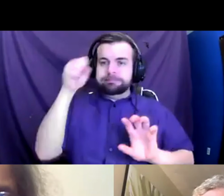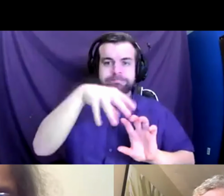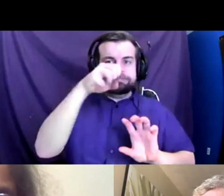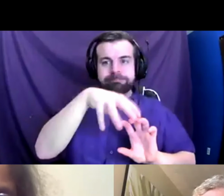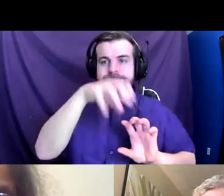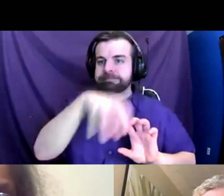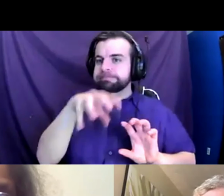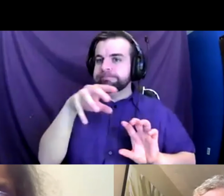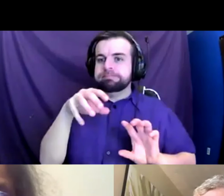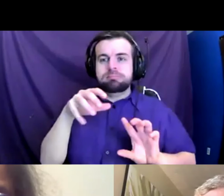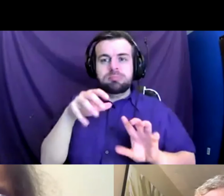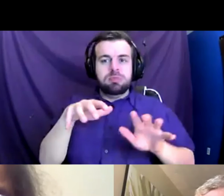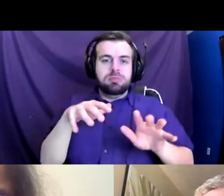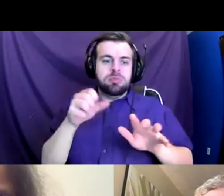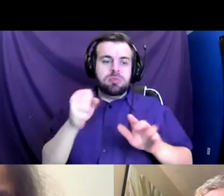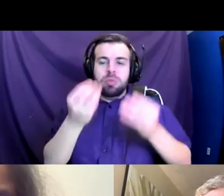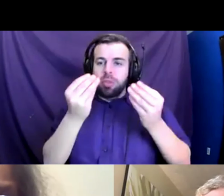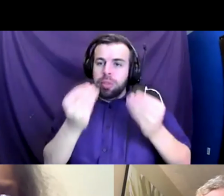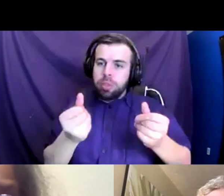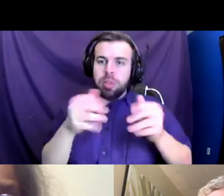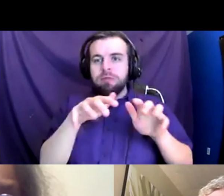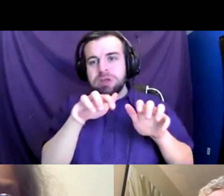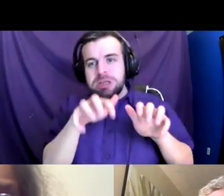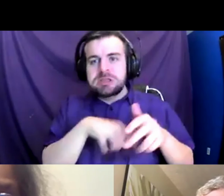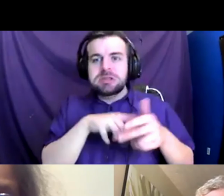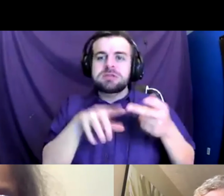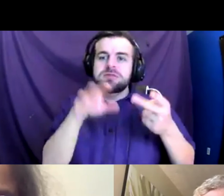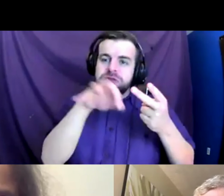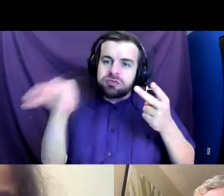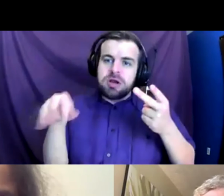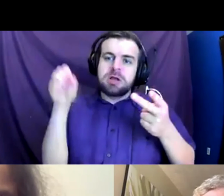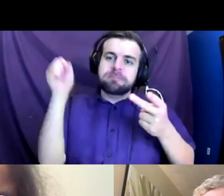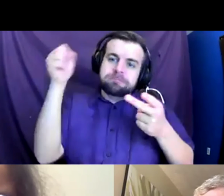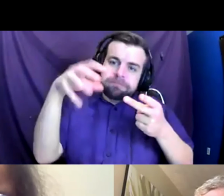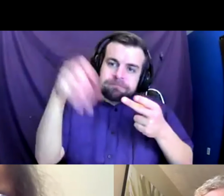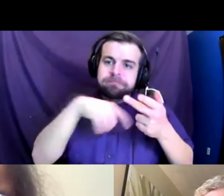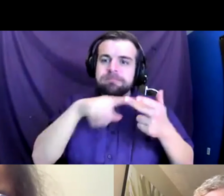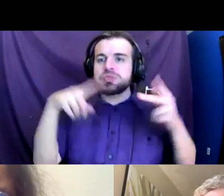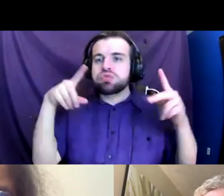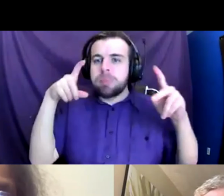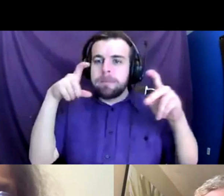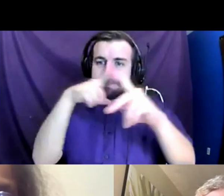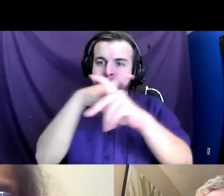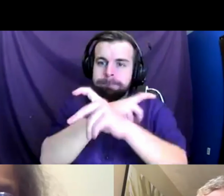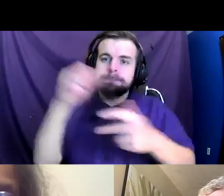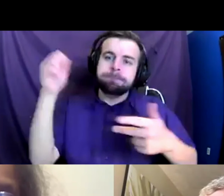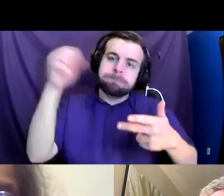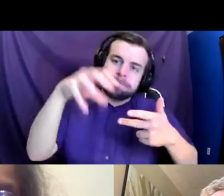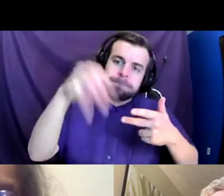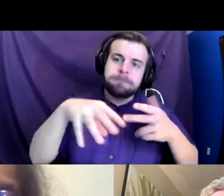put the French fries in there, the shrimp. But some of the other stuff I have not